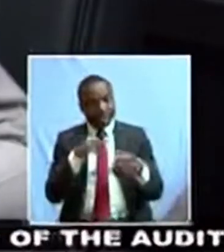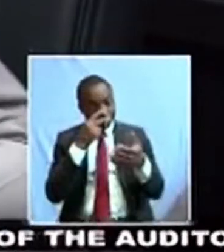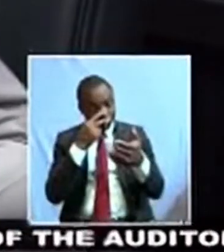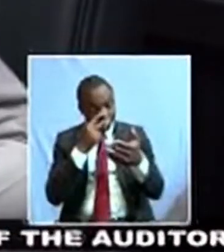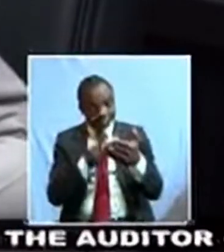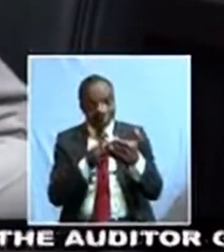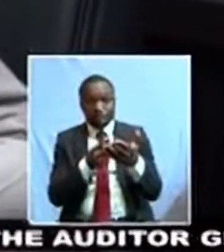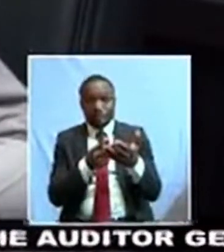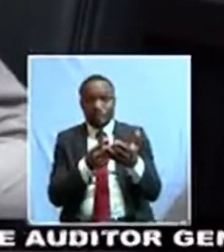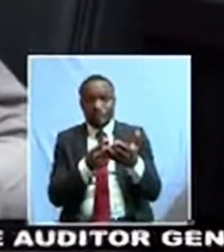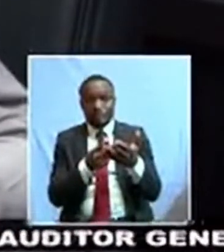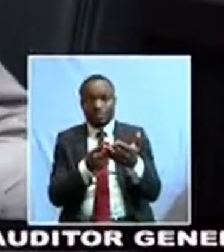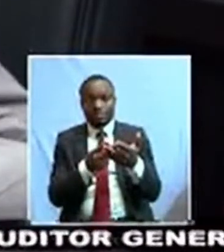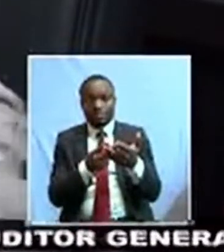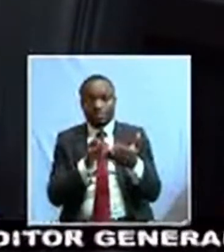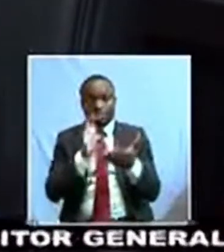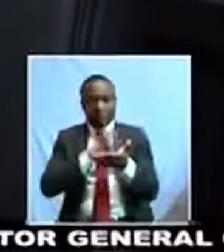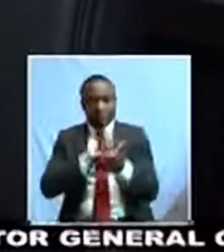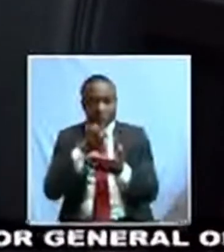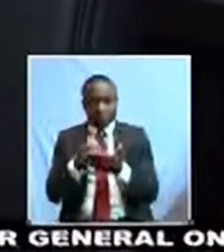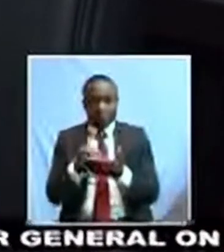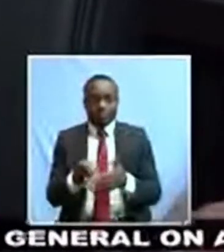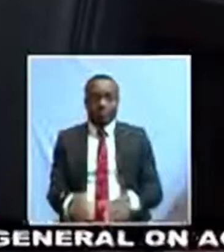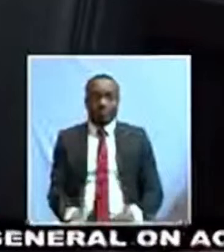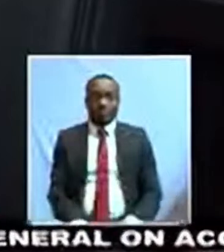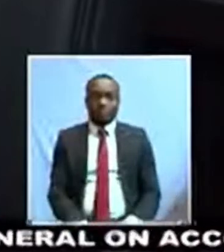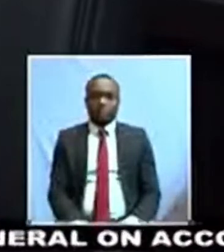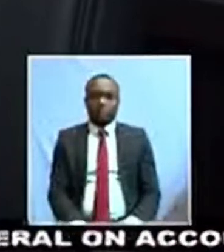the evidence.